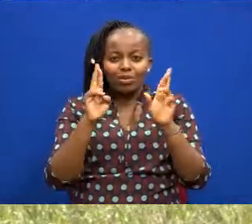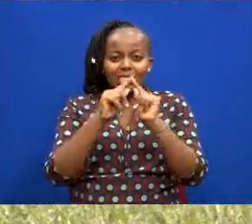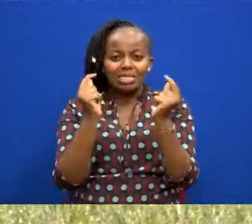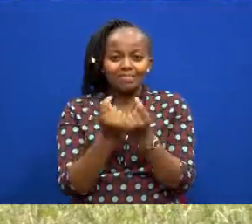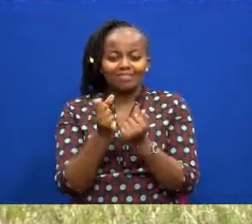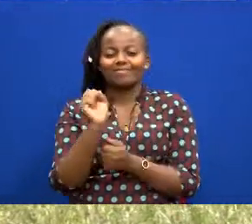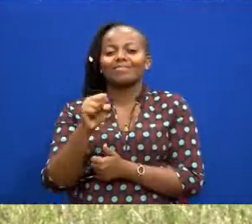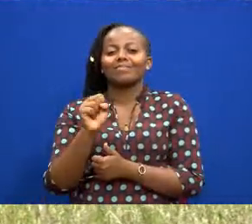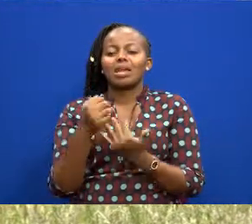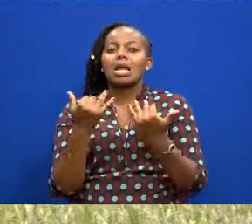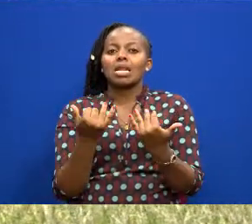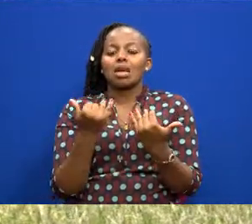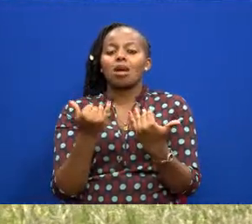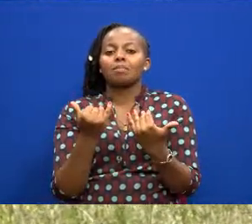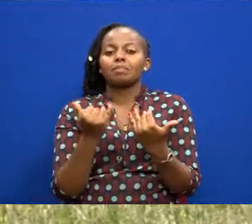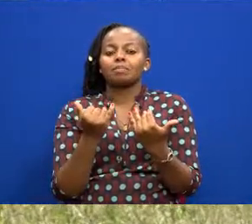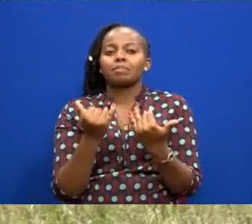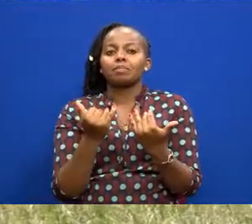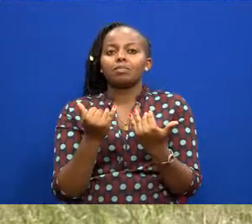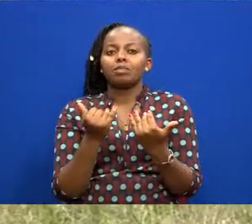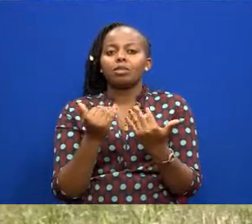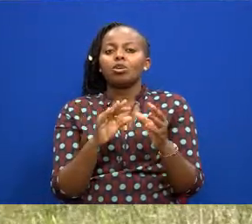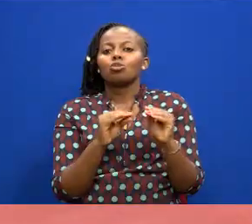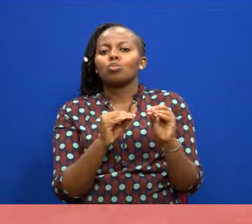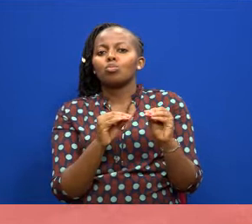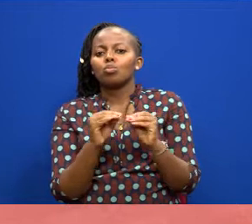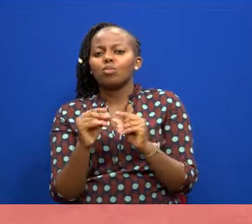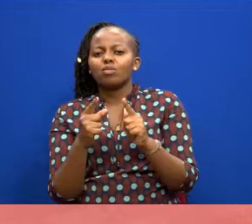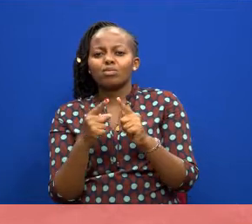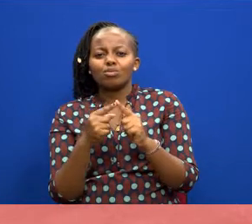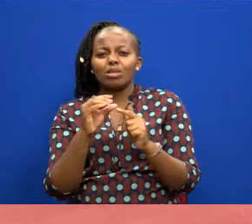this? Right. So we're not going to go back to the